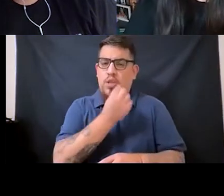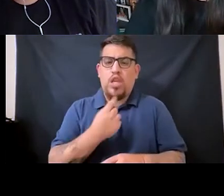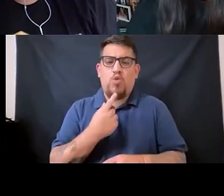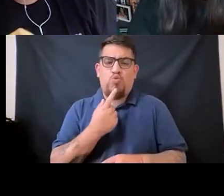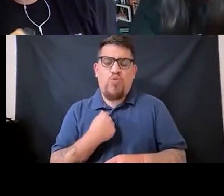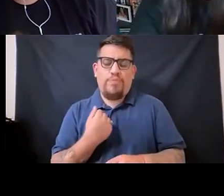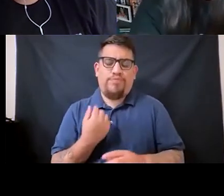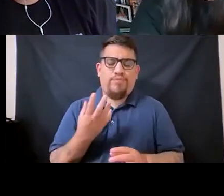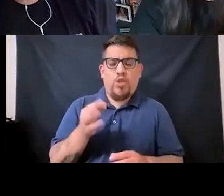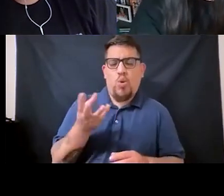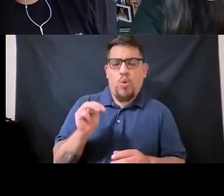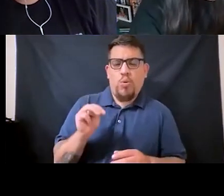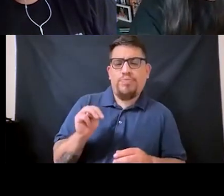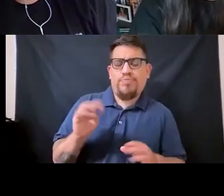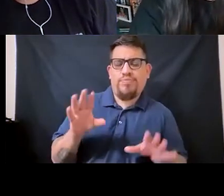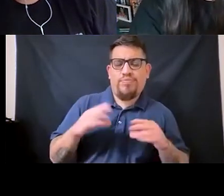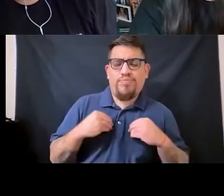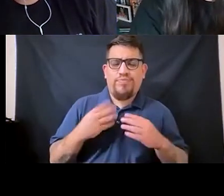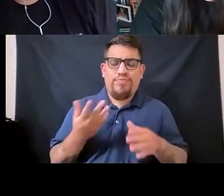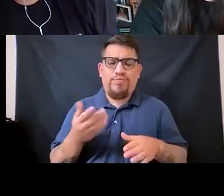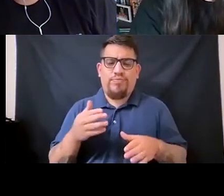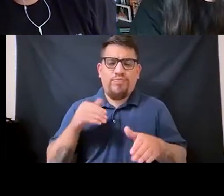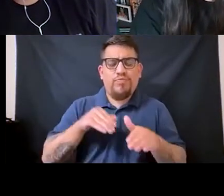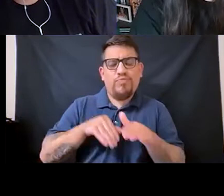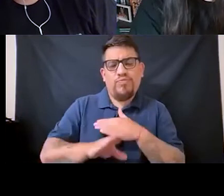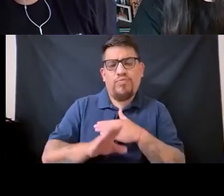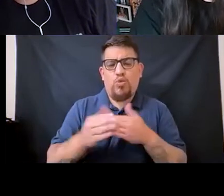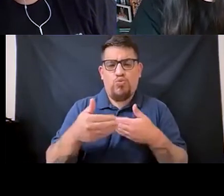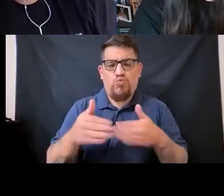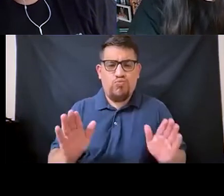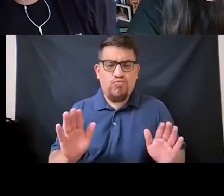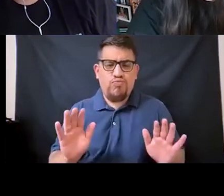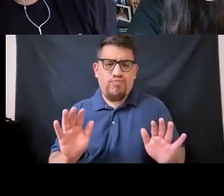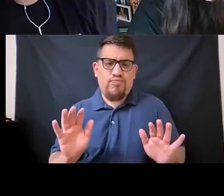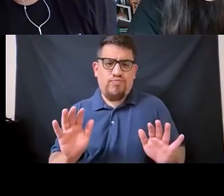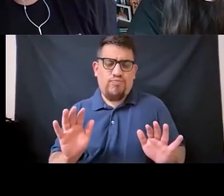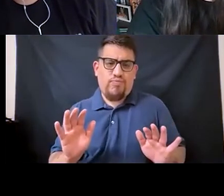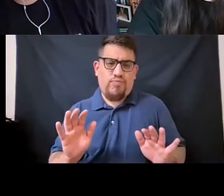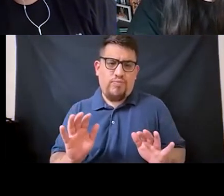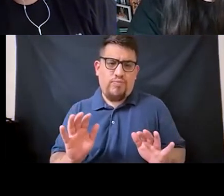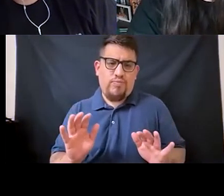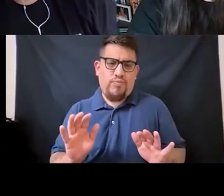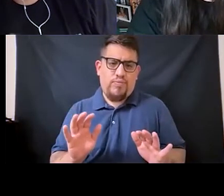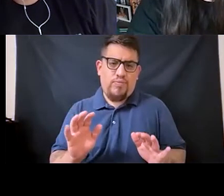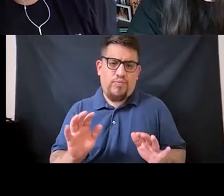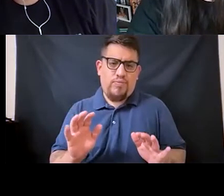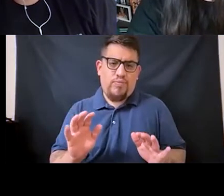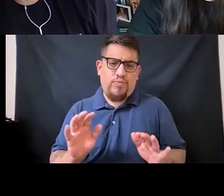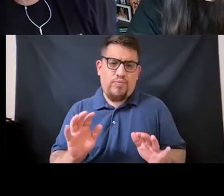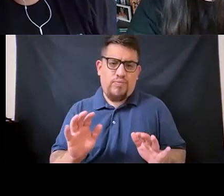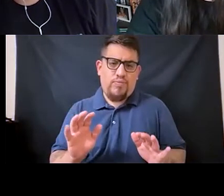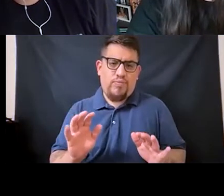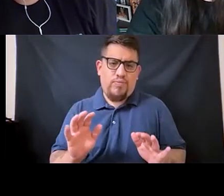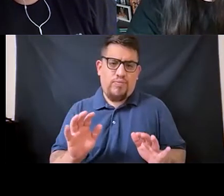just owning it. And she, when she came, you know, off the bus and unloaded all her bags, she took off her